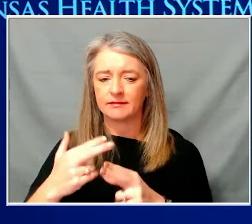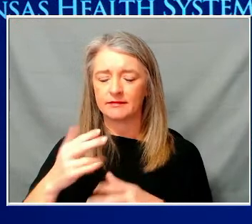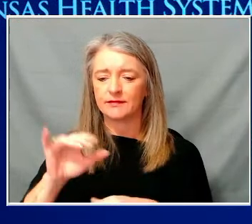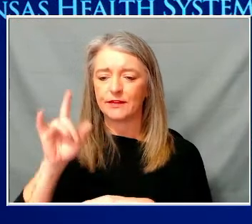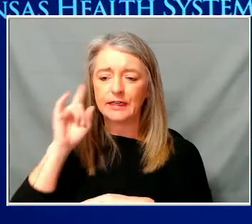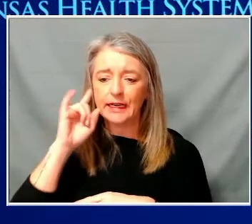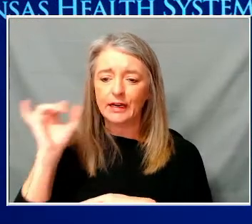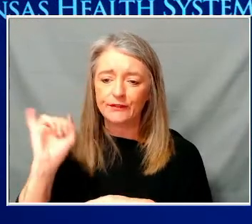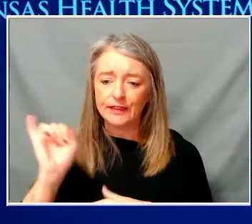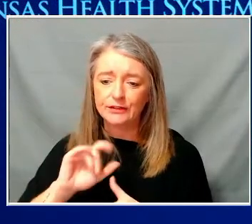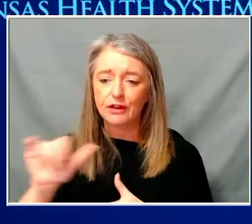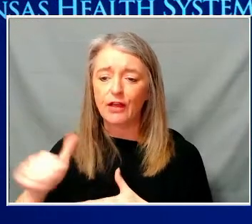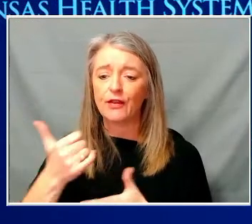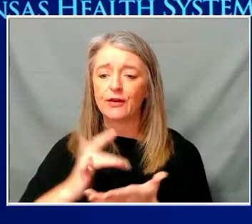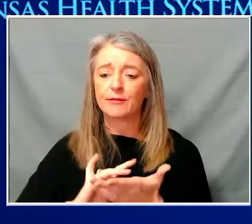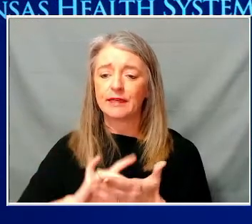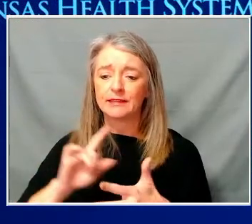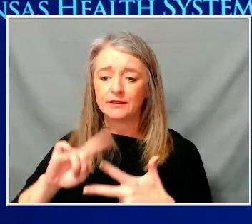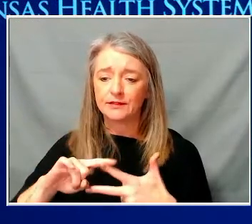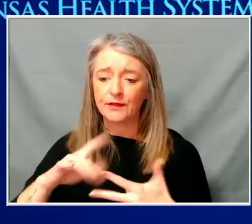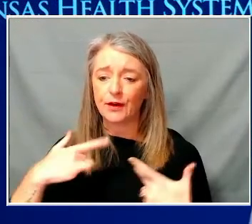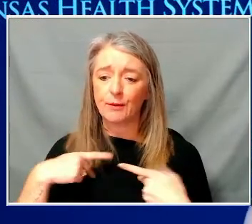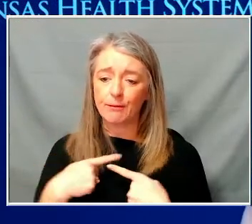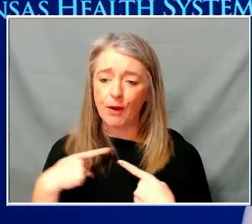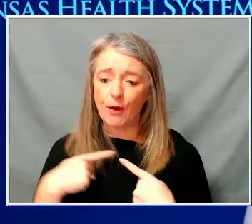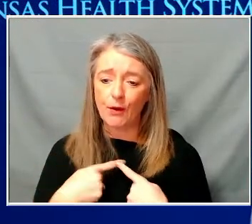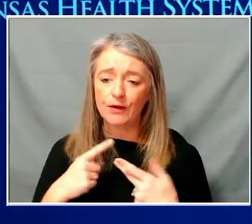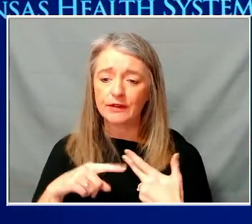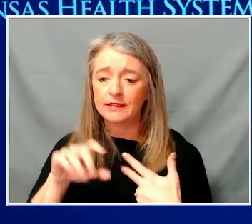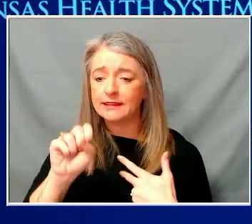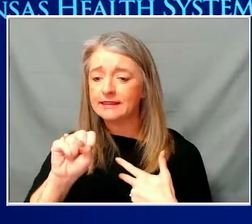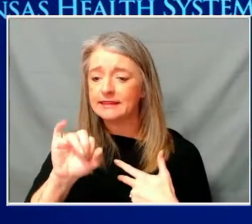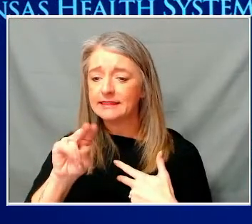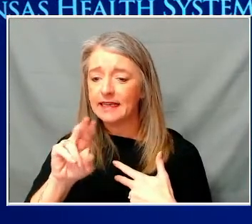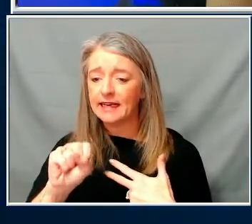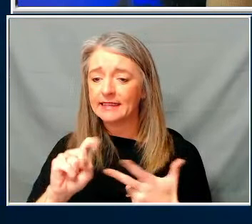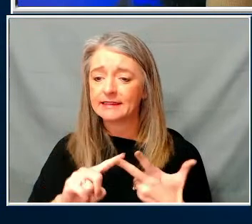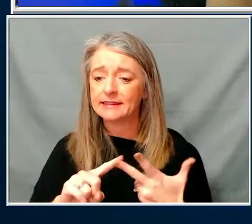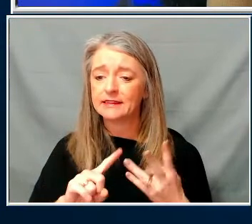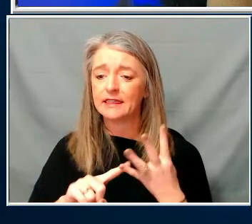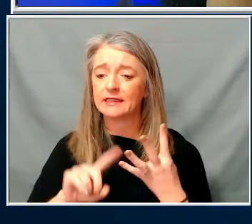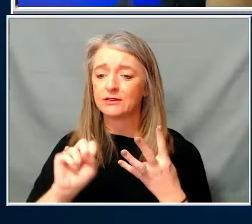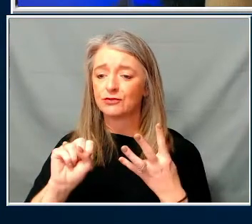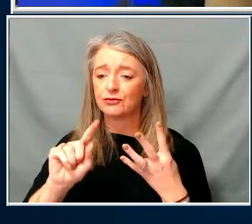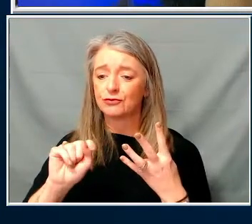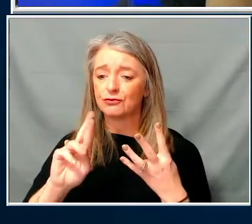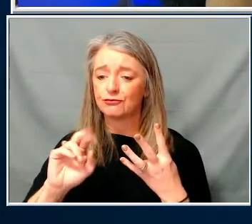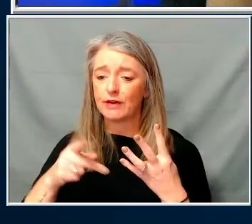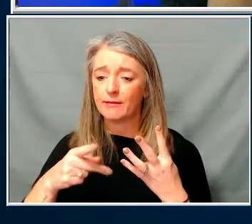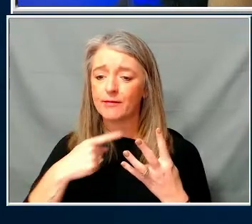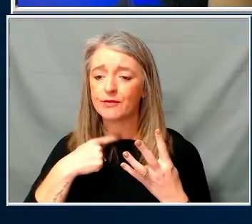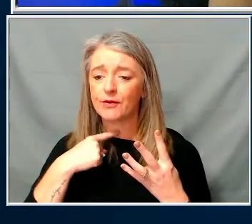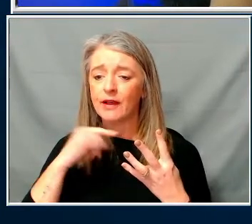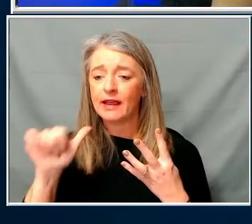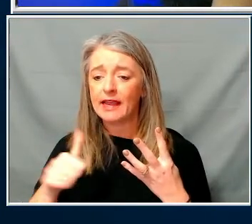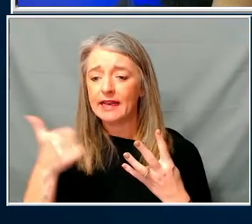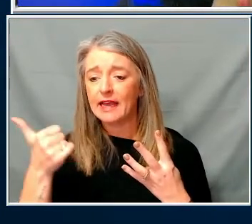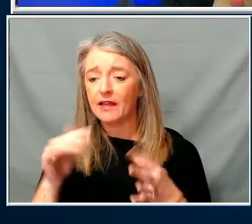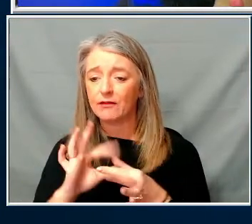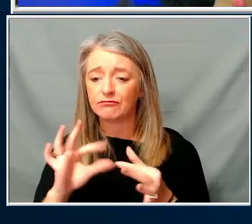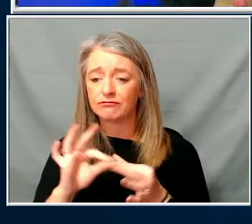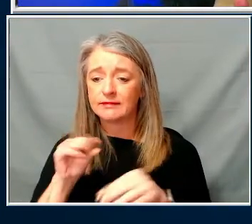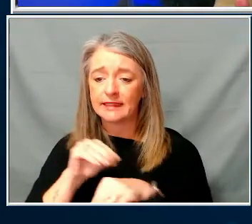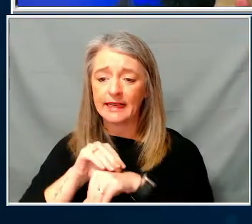infections, alternative medications for pneumonia and sinusitis and strep throat as well. Okay, before I let you go, any other, just any advice you can